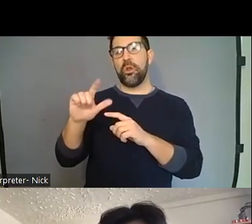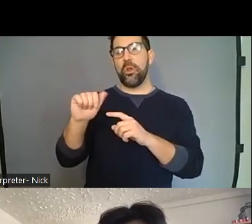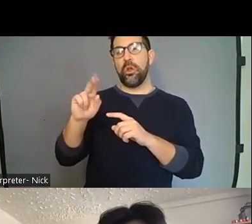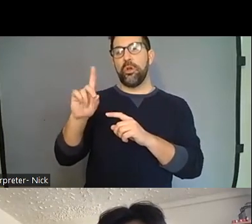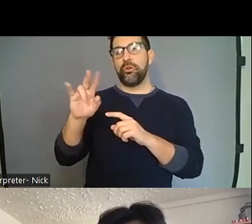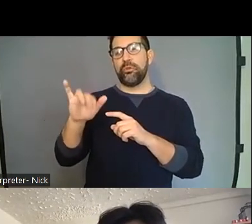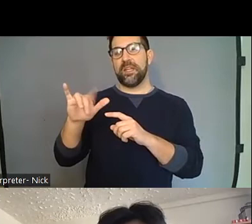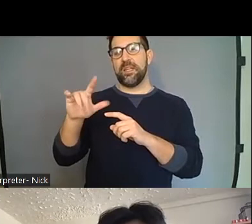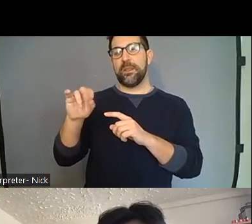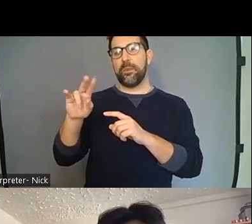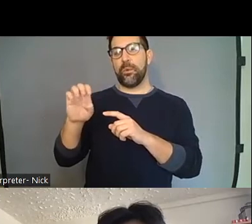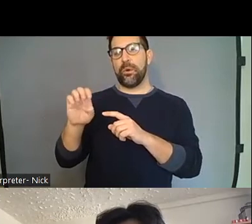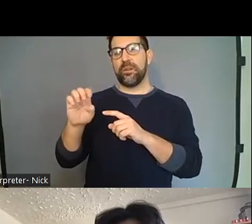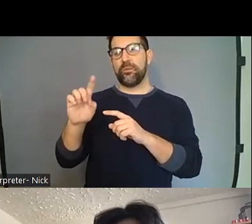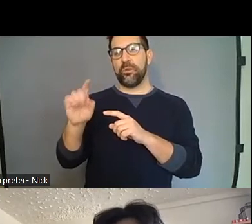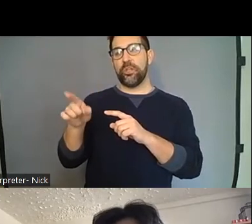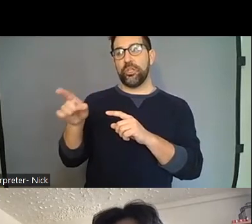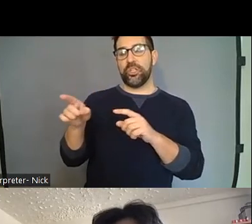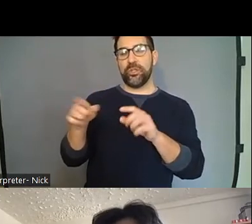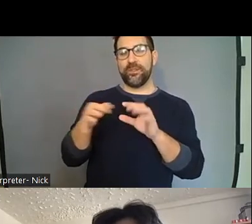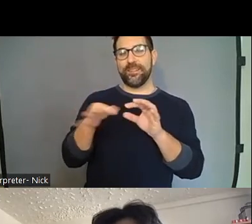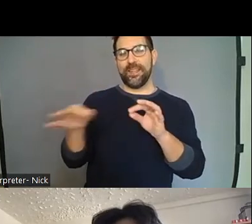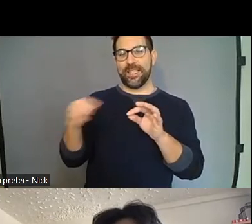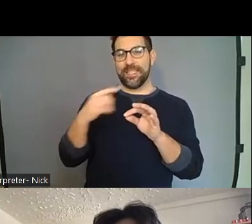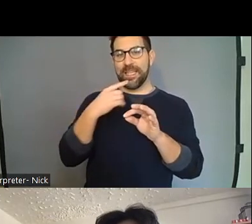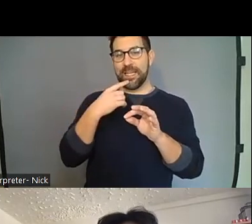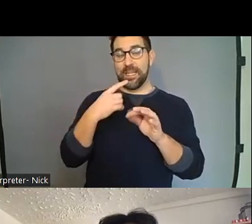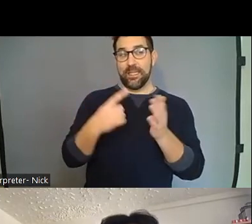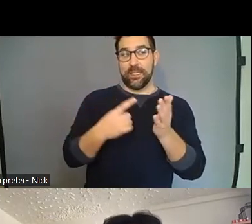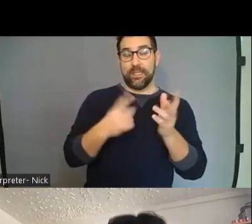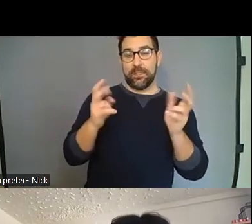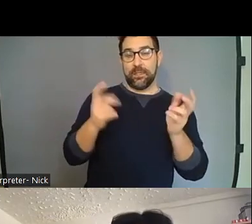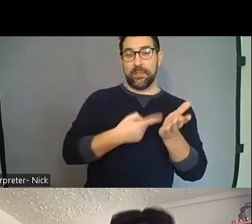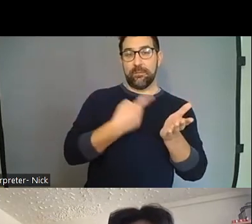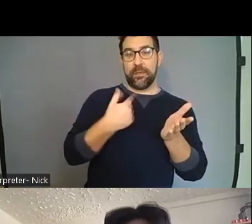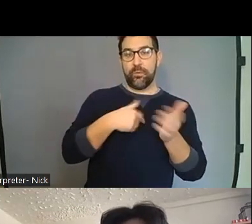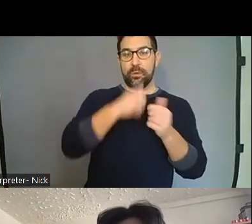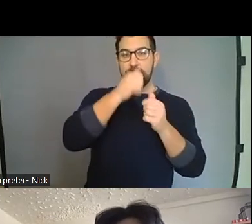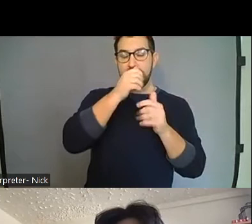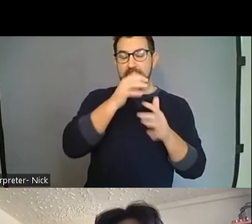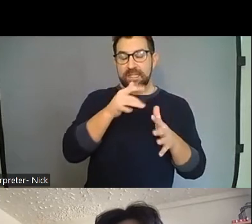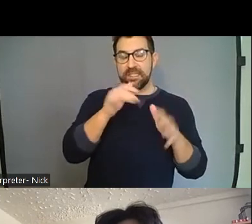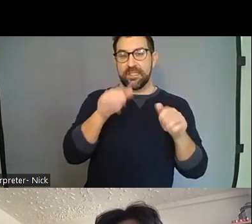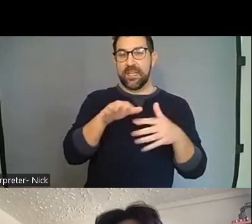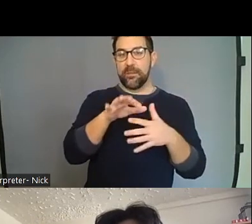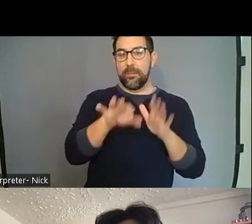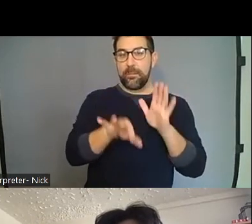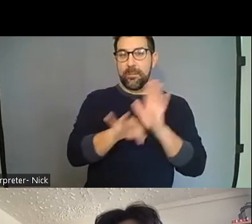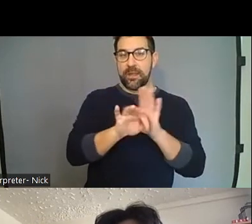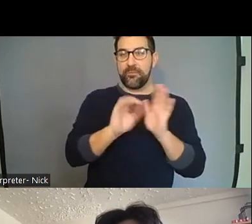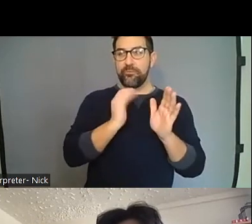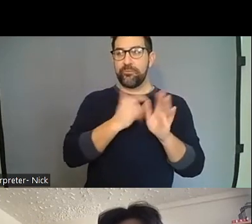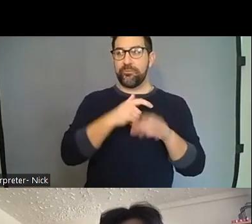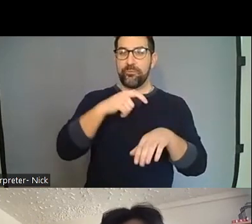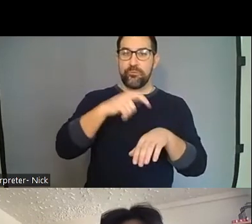of a prompt. She wrote, "Sometimes we are blessed with being able to choose the time and the